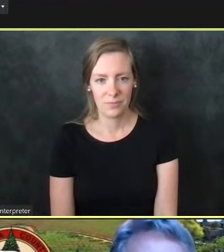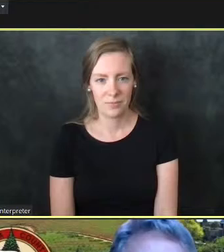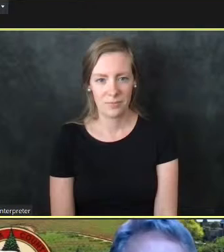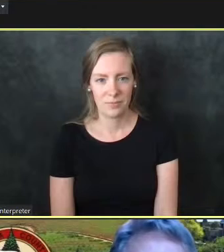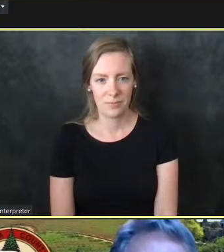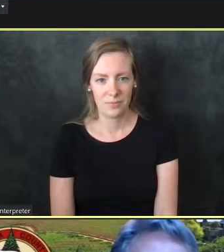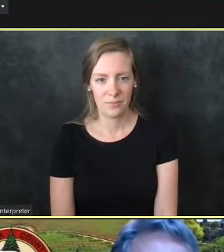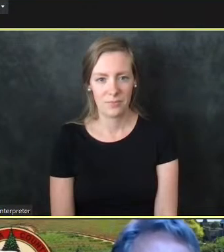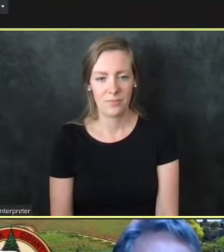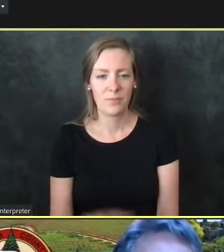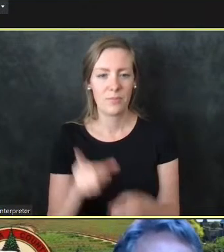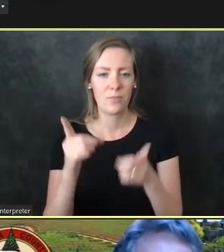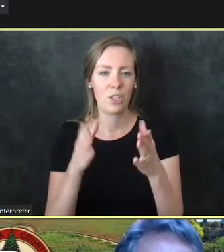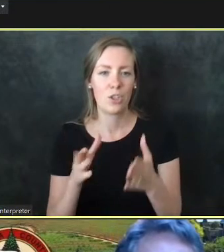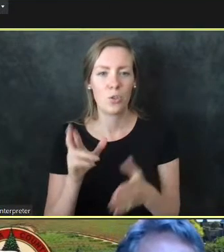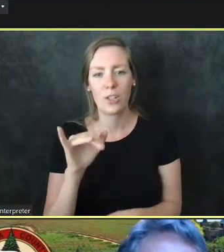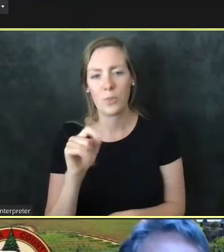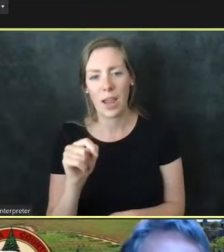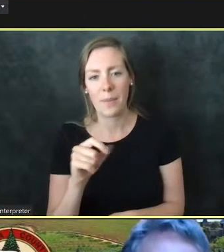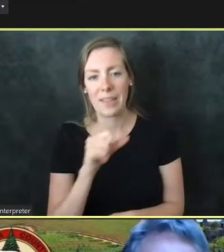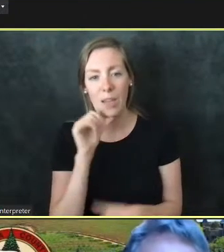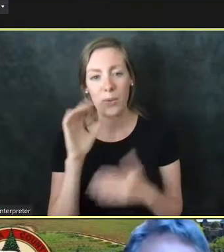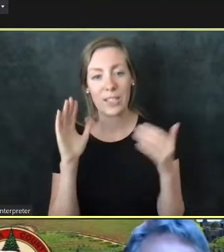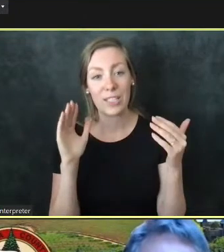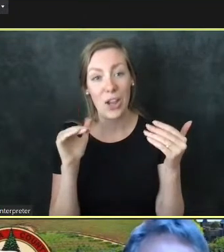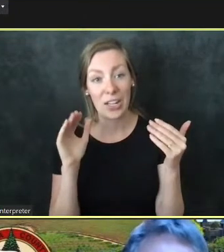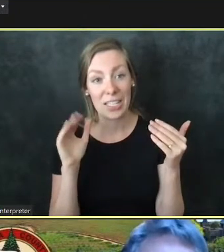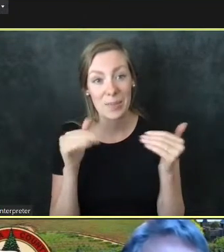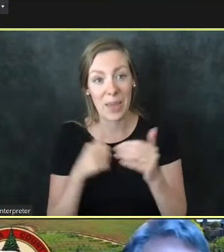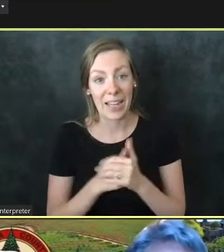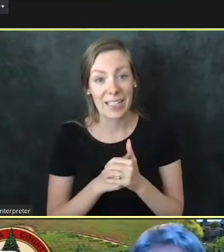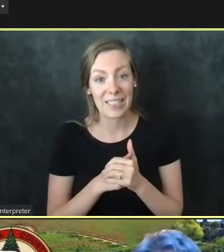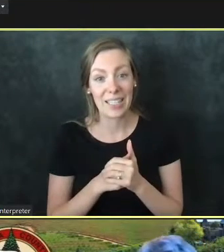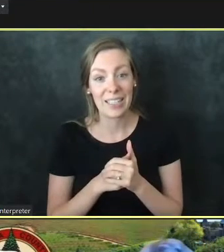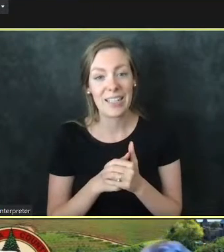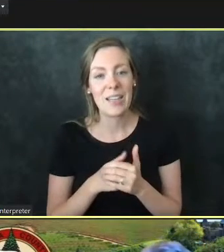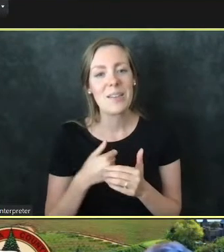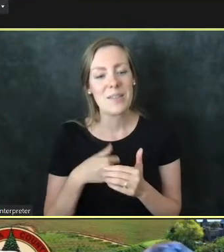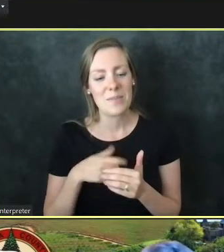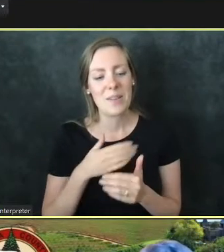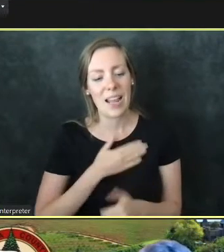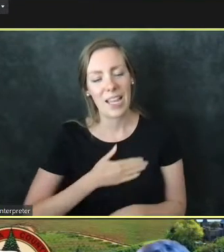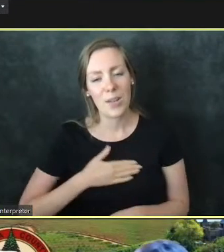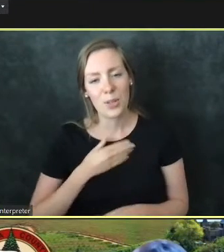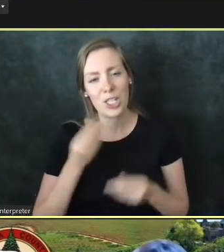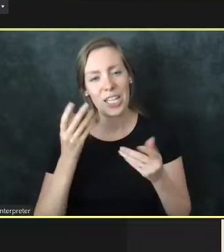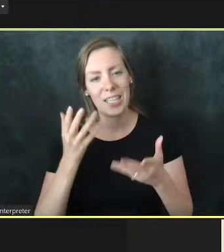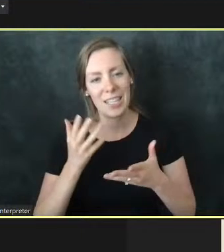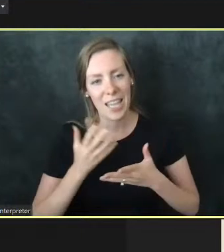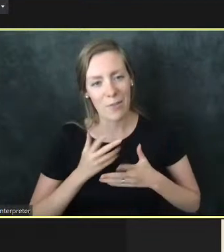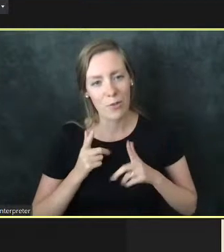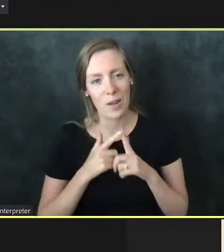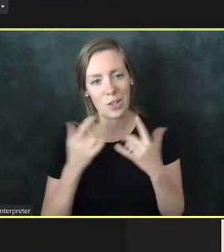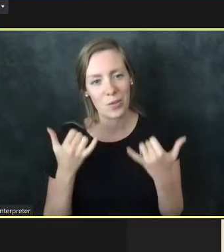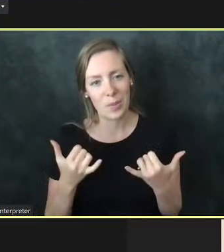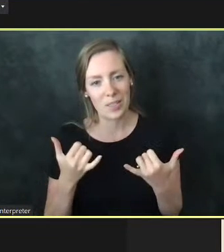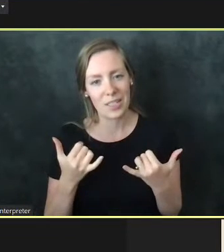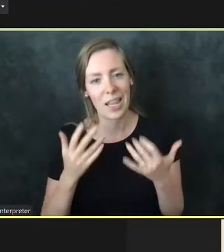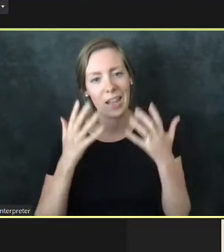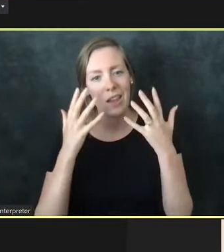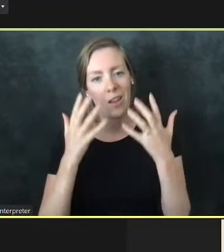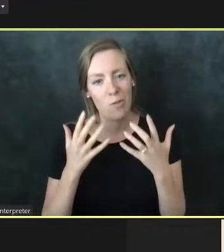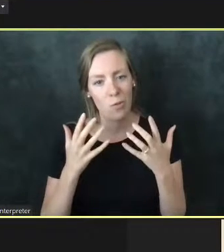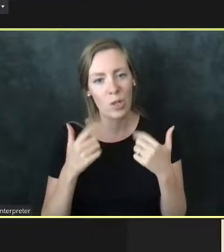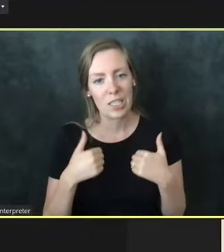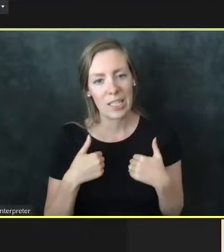Director Abbott. la persona aquí. No lo esperaba. Appreciate the information that came out today. I am unfortunately suffering from